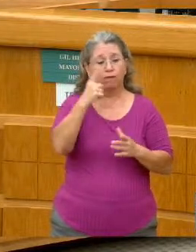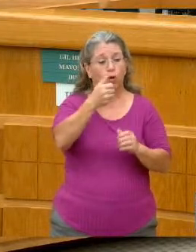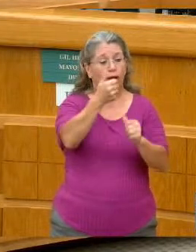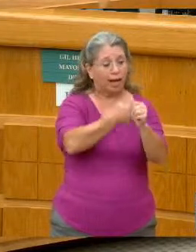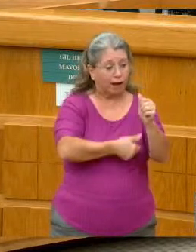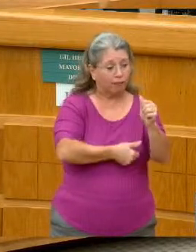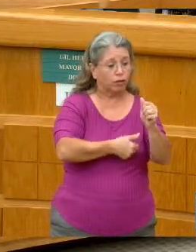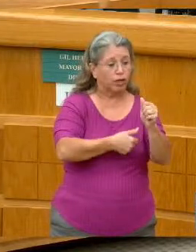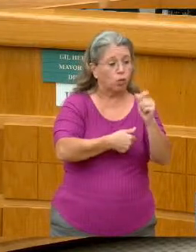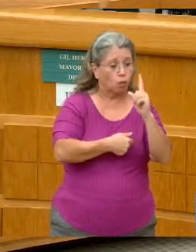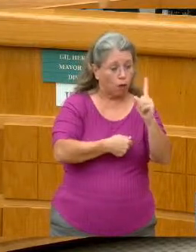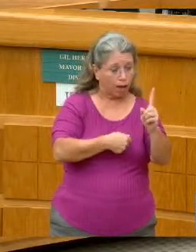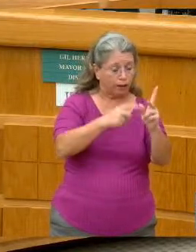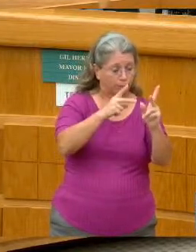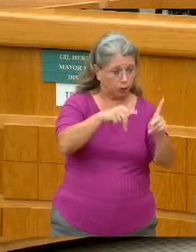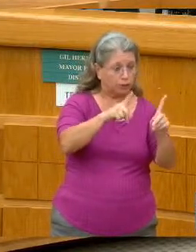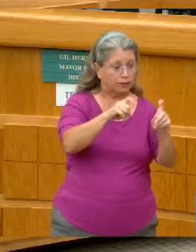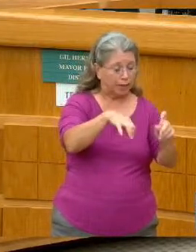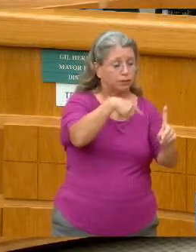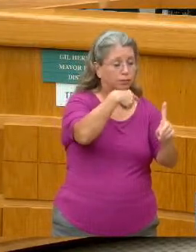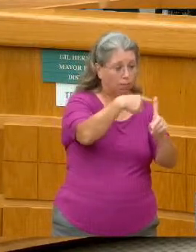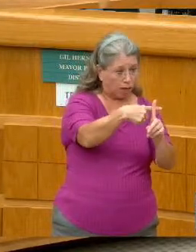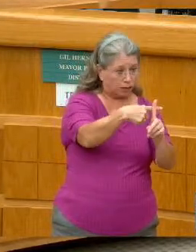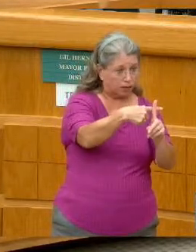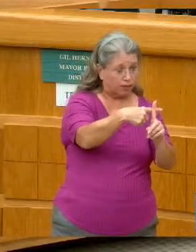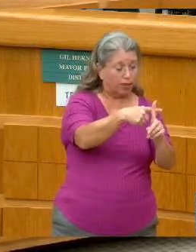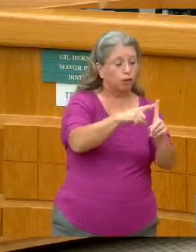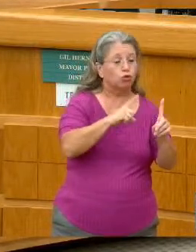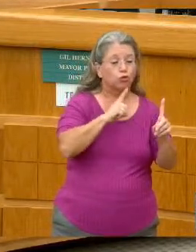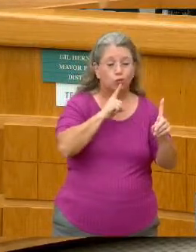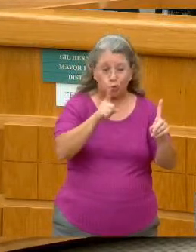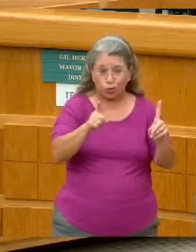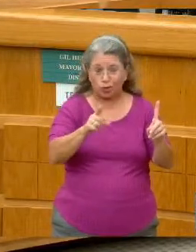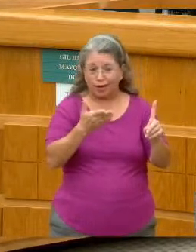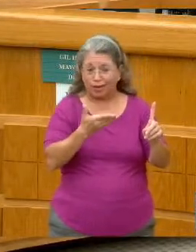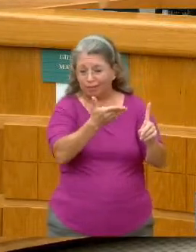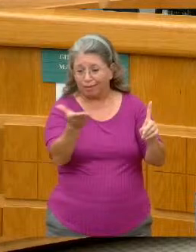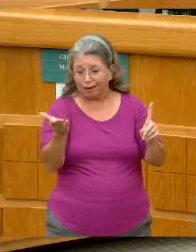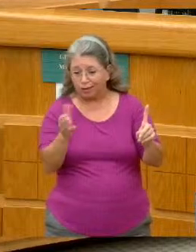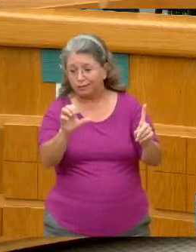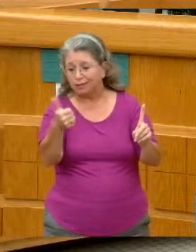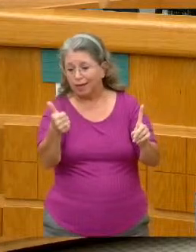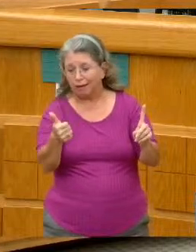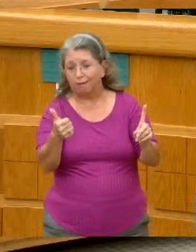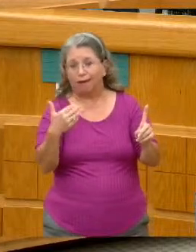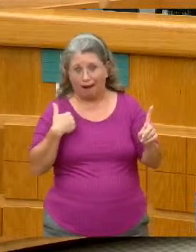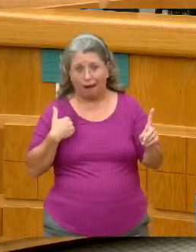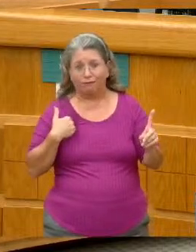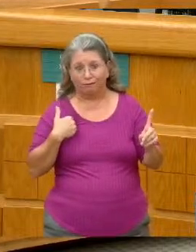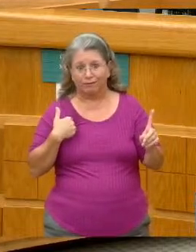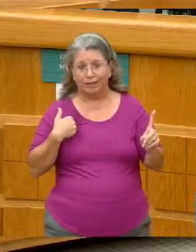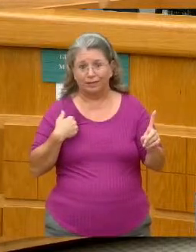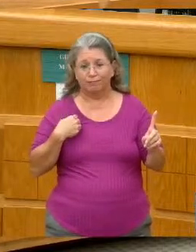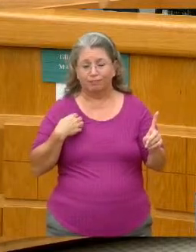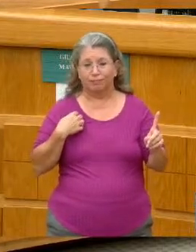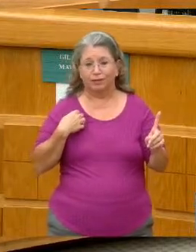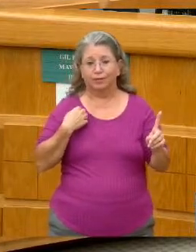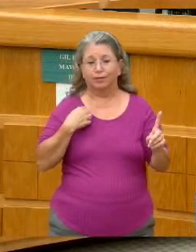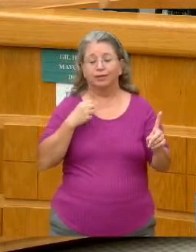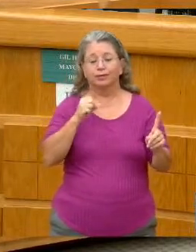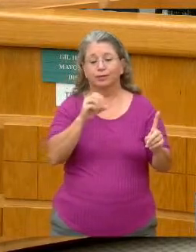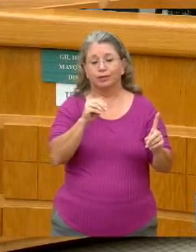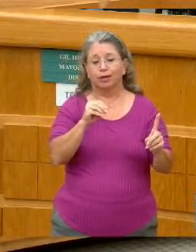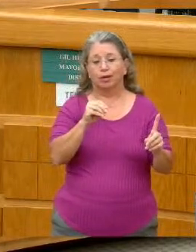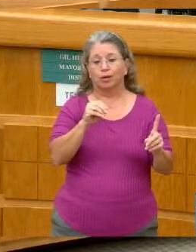have COVID-19. So if there's 6,000 active cases, there's actually 60,000